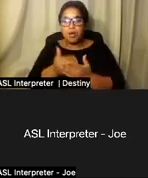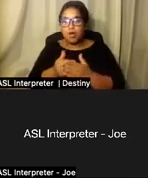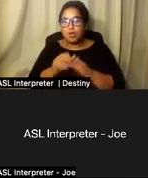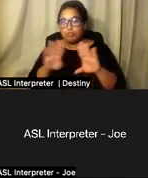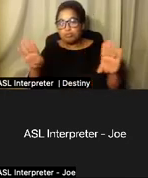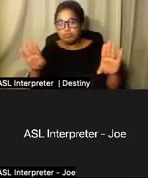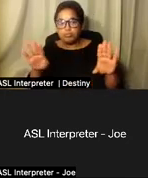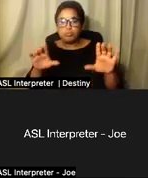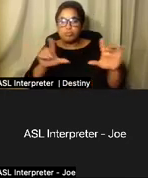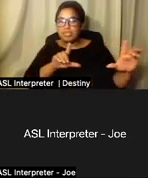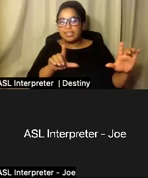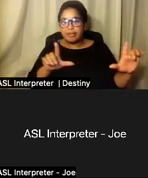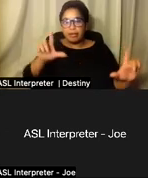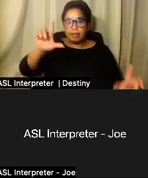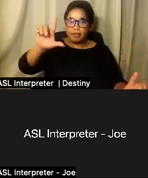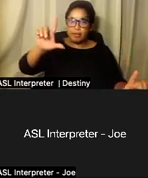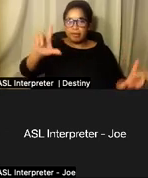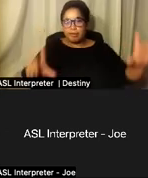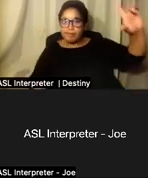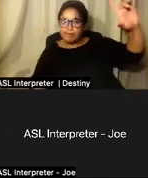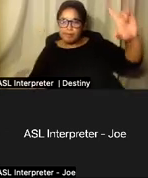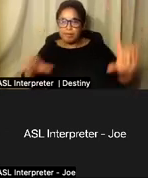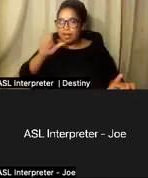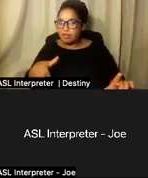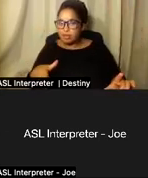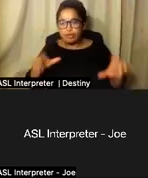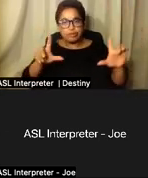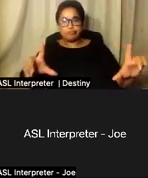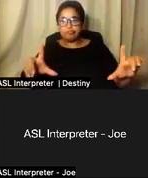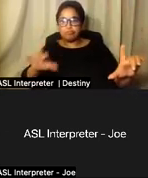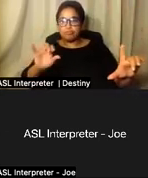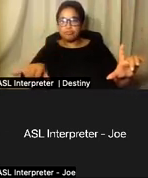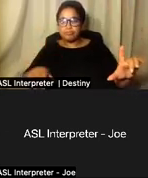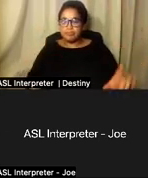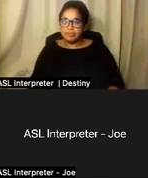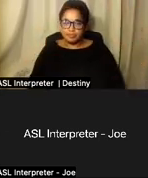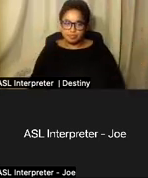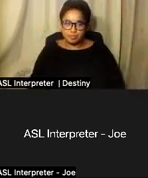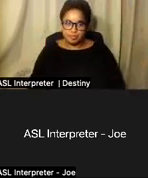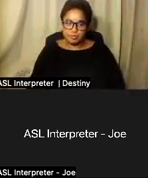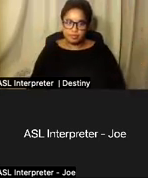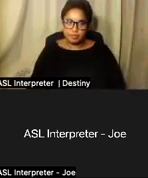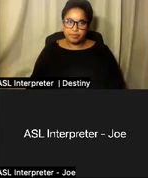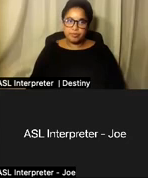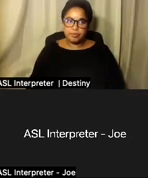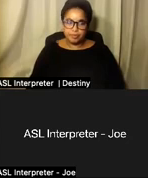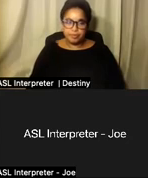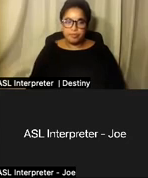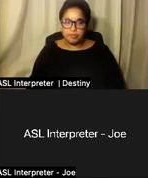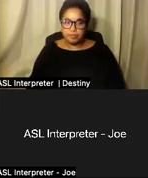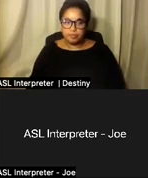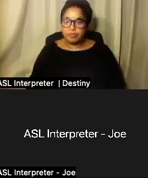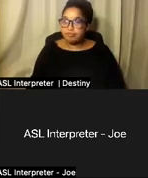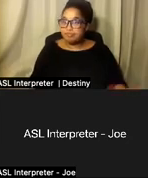hangs even. So you're not going around the house and you're trying to adjust paintings every single time that you see something just a little bit off. So that's